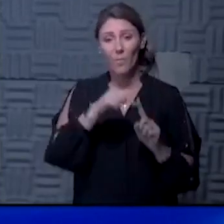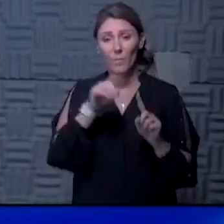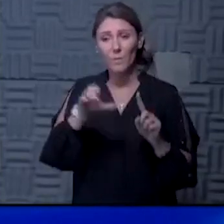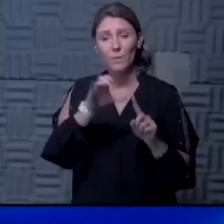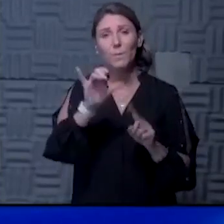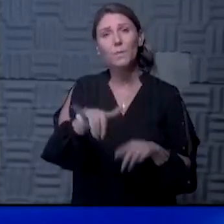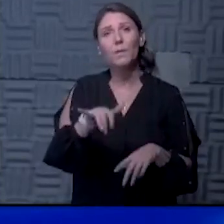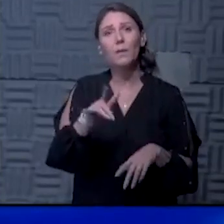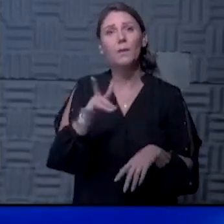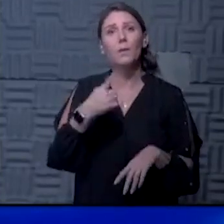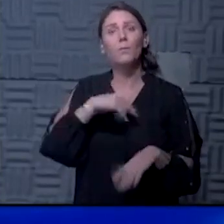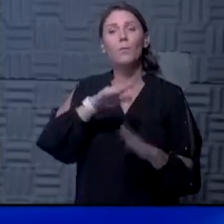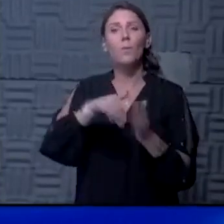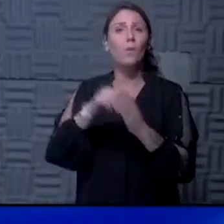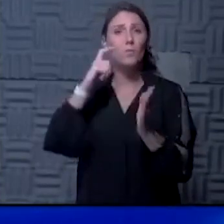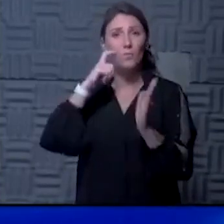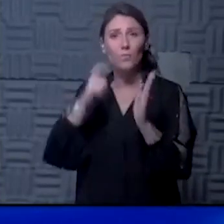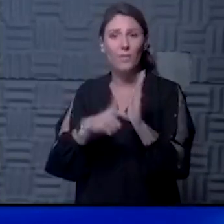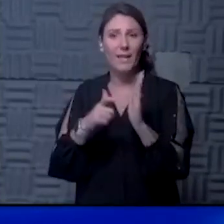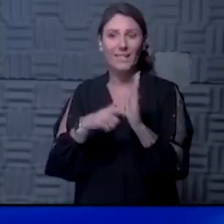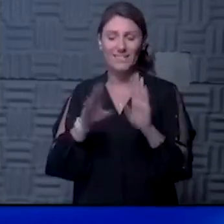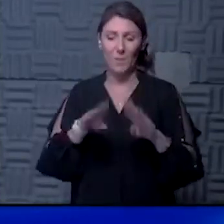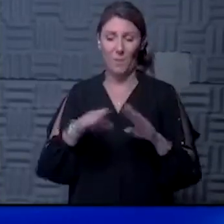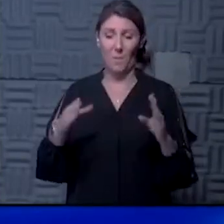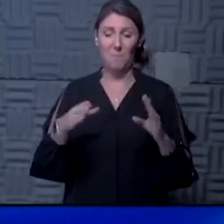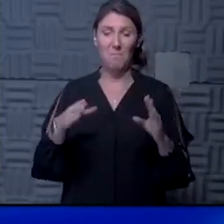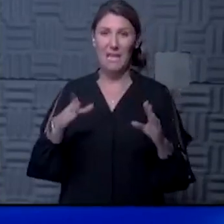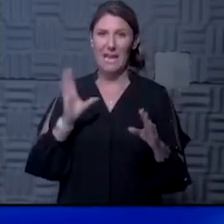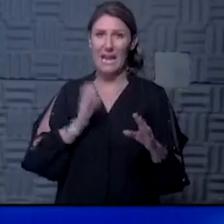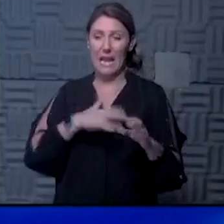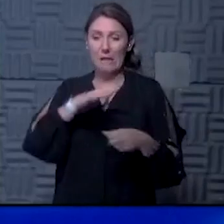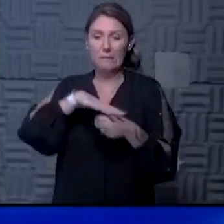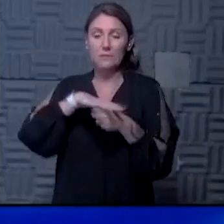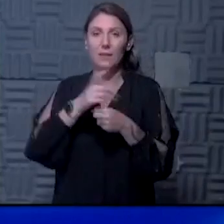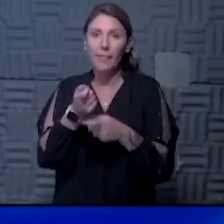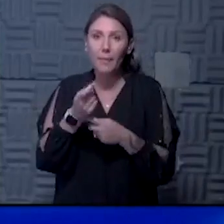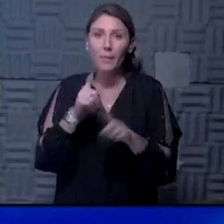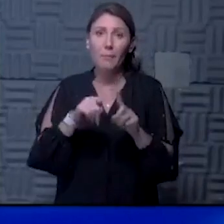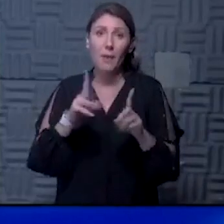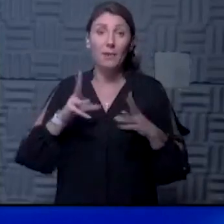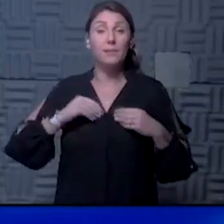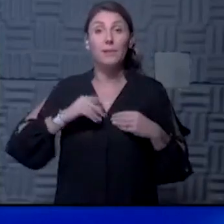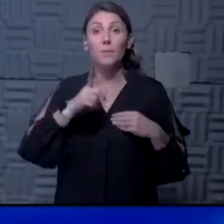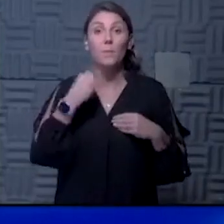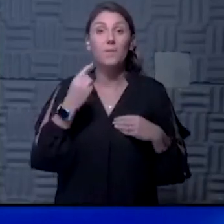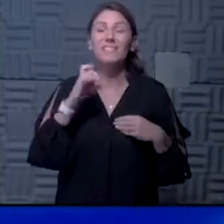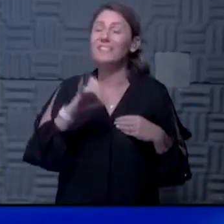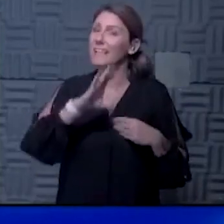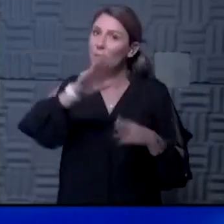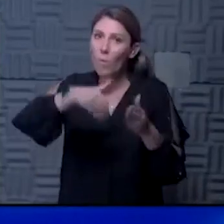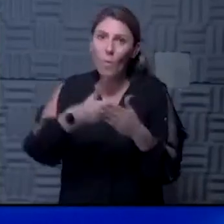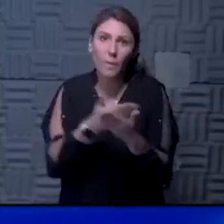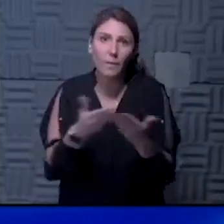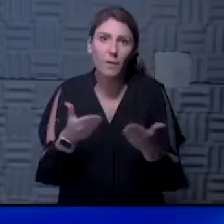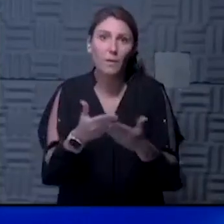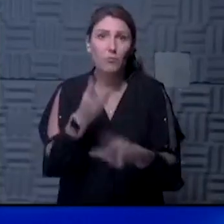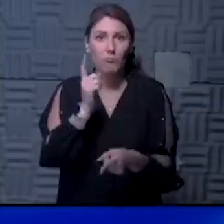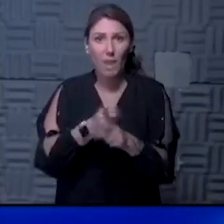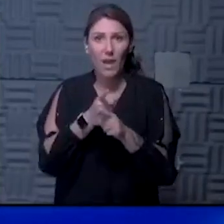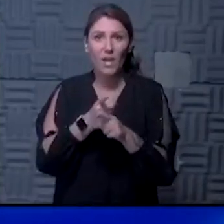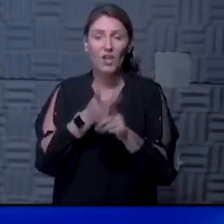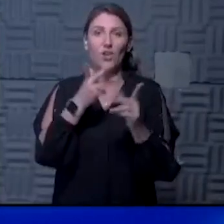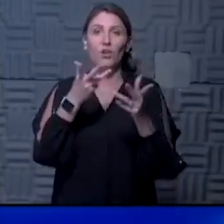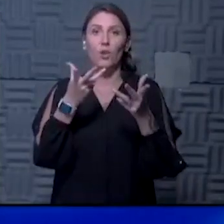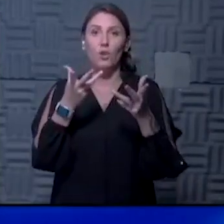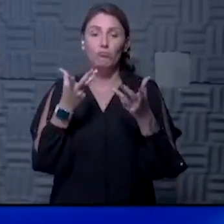we all recognize that we're going to open up our bubble just a little bit, and we all accept that risk. And that's what this whole thing is, right? You try to mitigate as